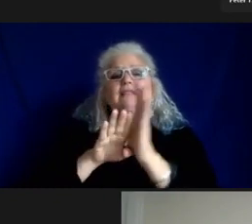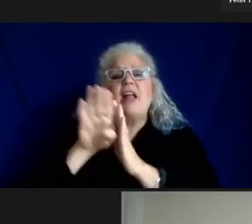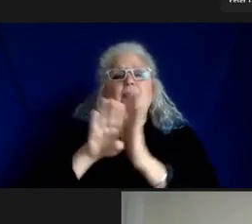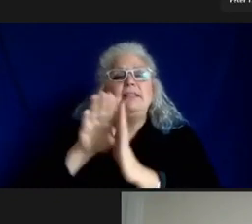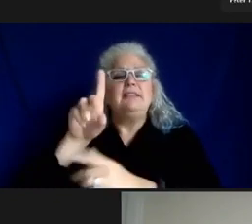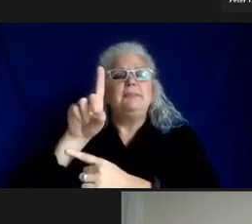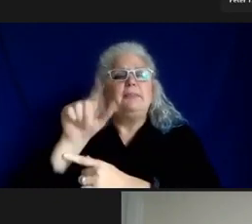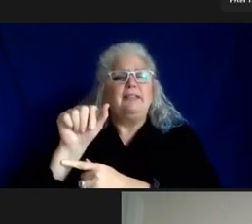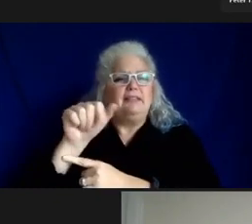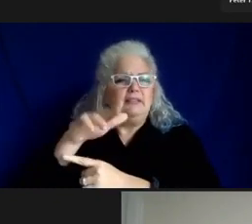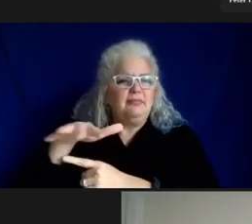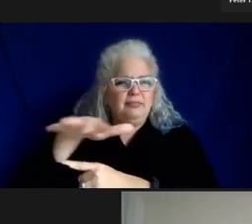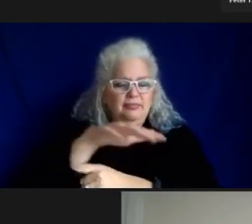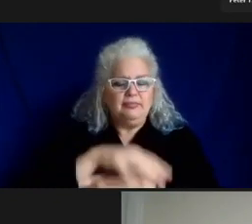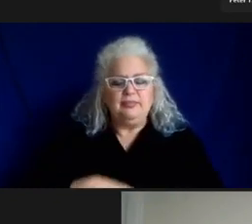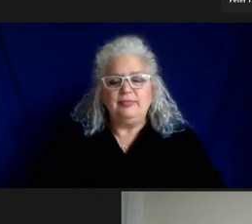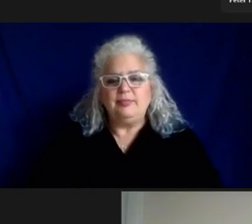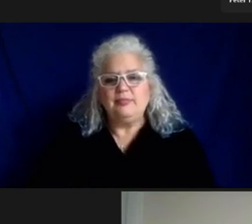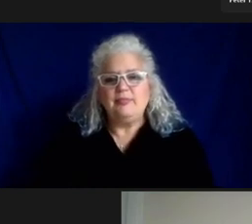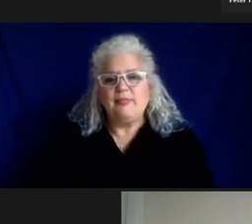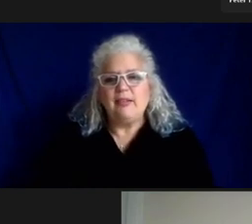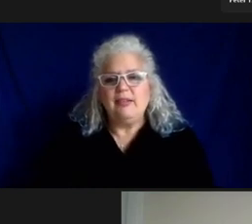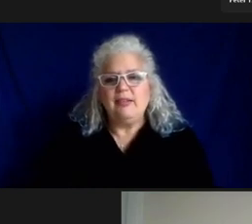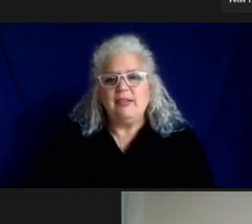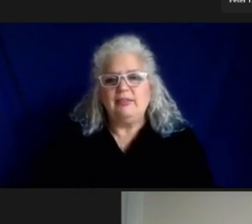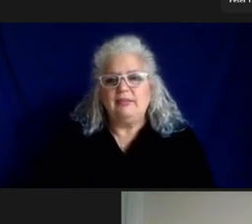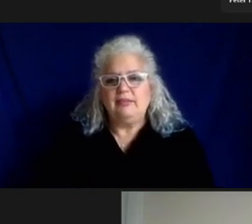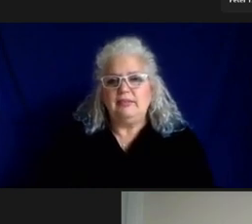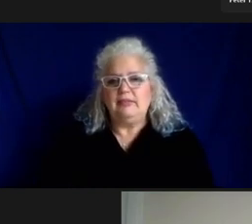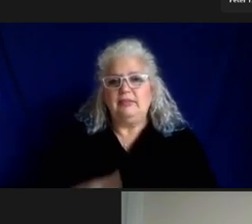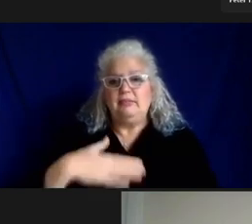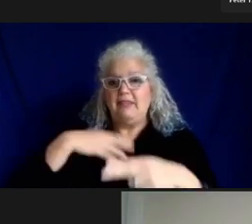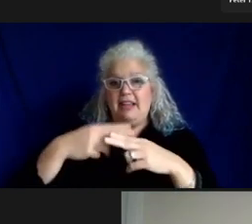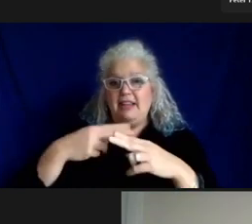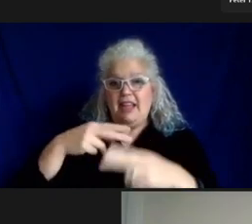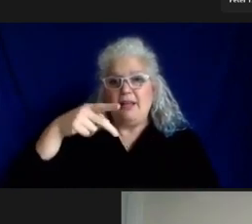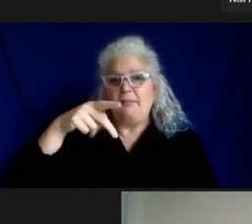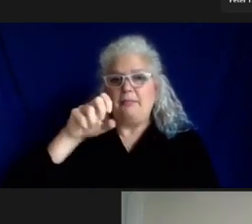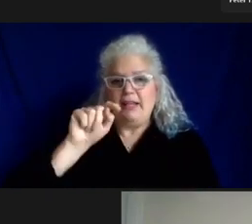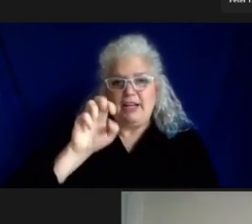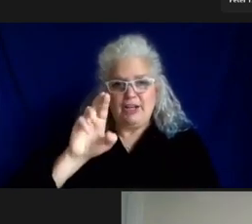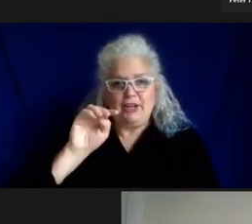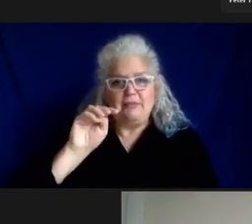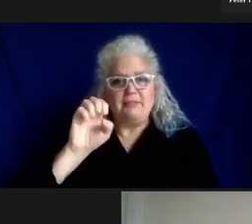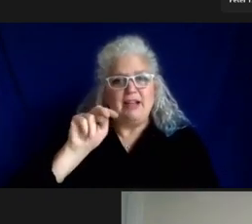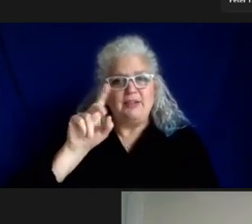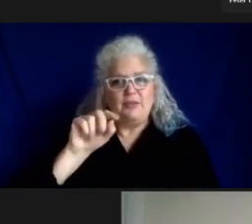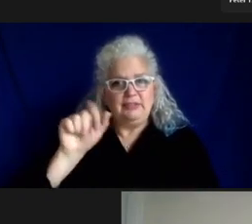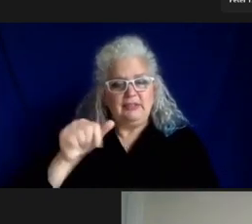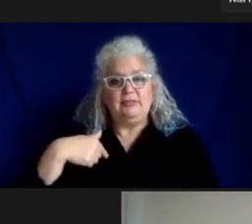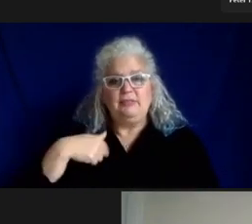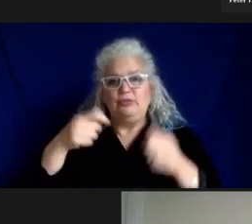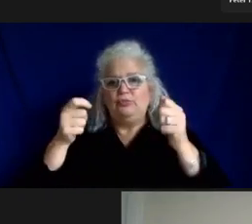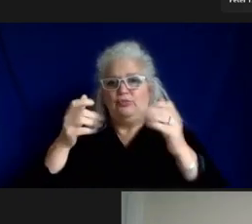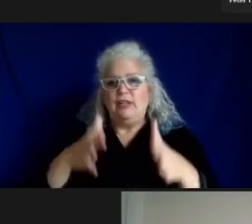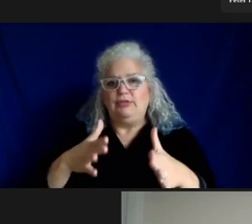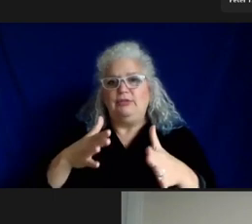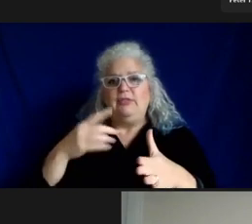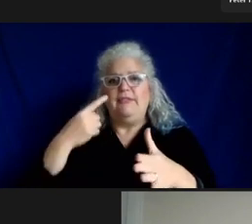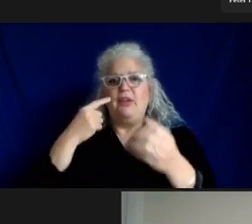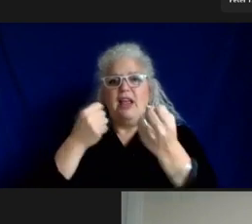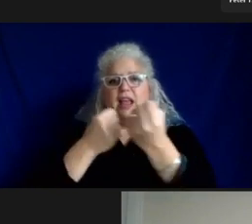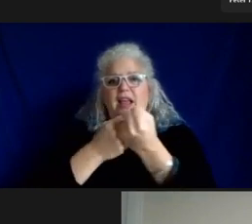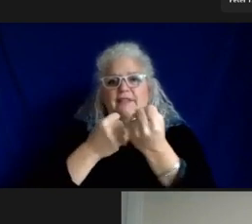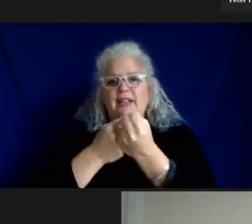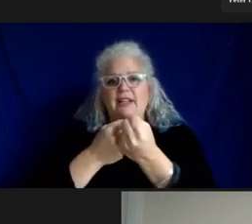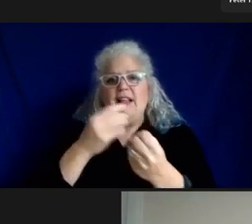My name is Peter Mendoza, and I'm the Director of Advocacy and Special Projects with the Marin Center for Independent